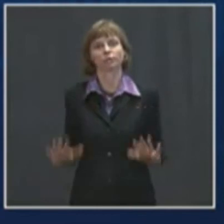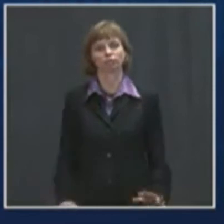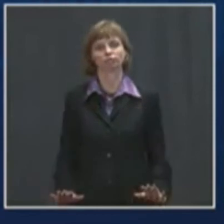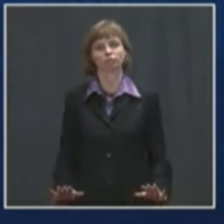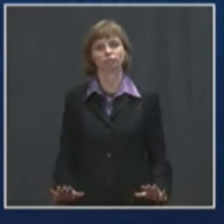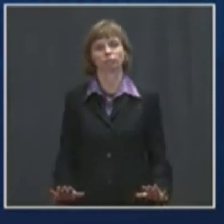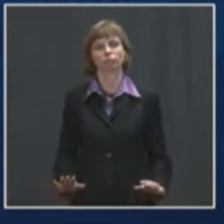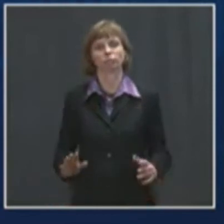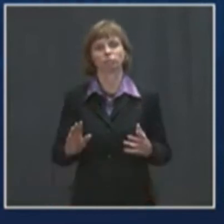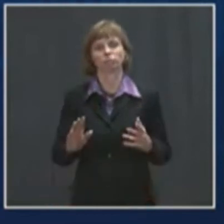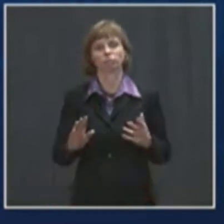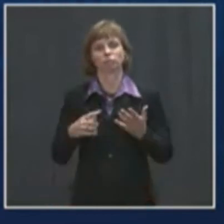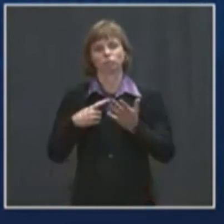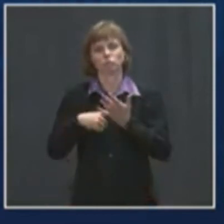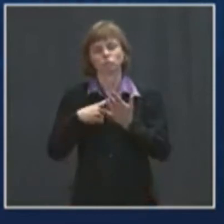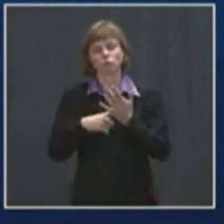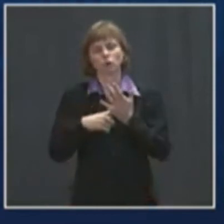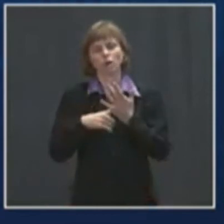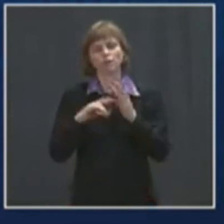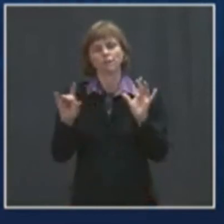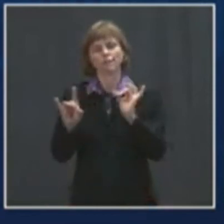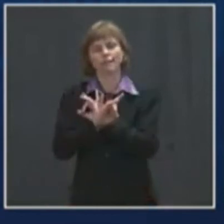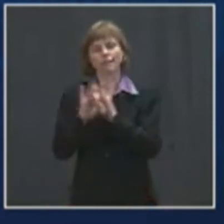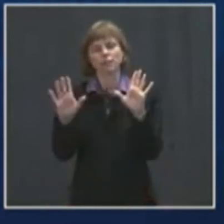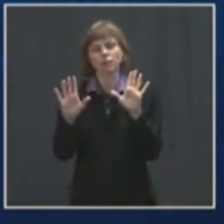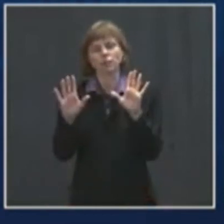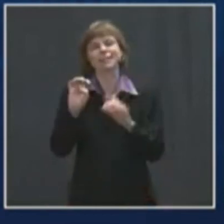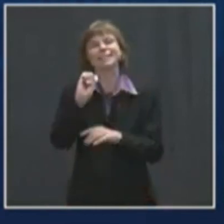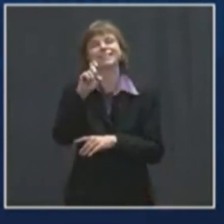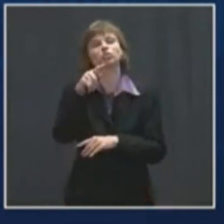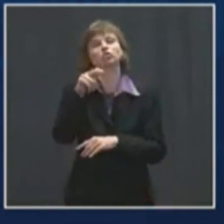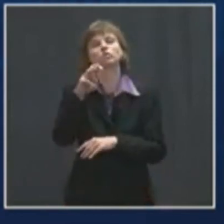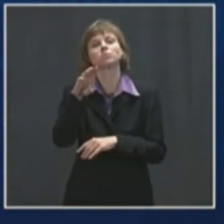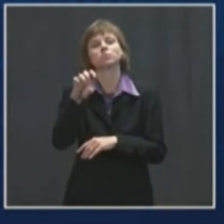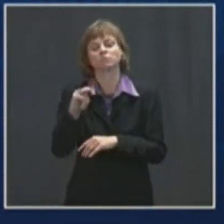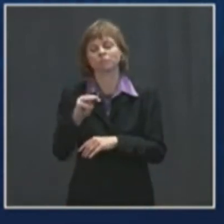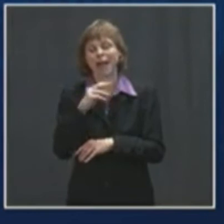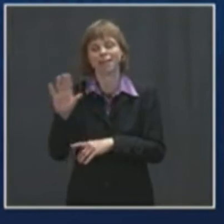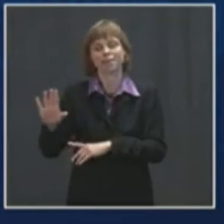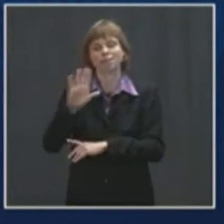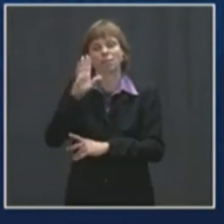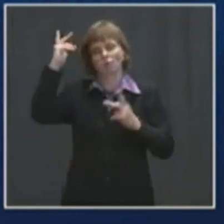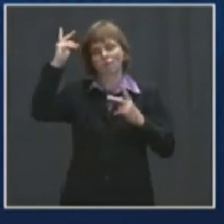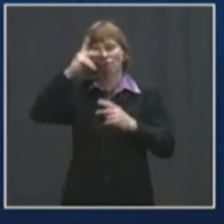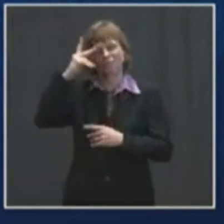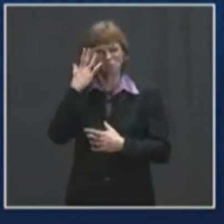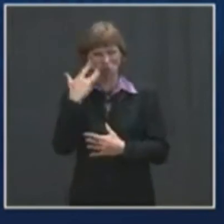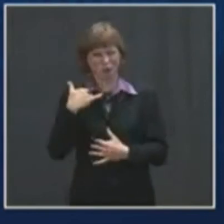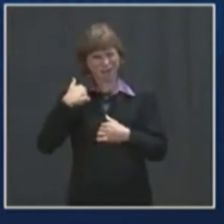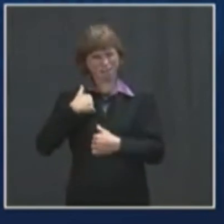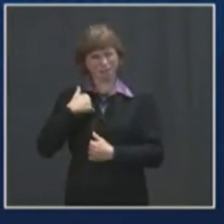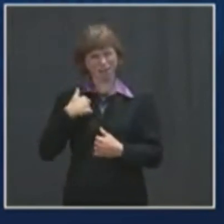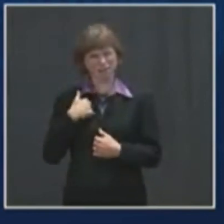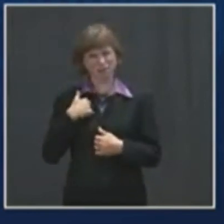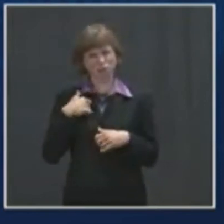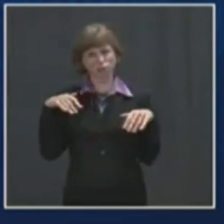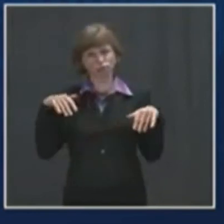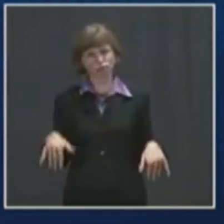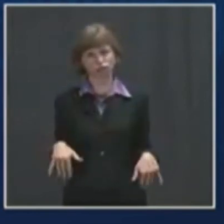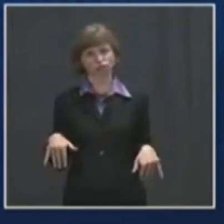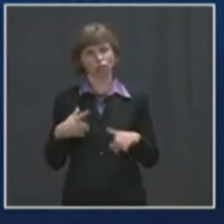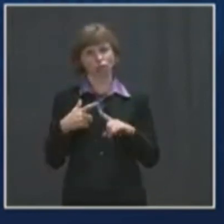extremism and extremist ideology. Why would the military need to stand down from